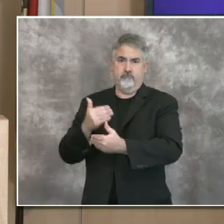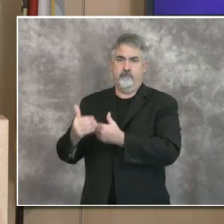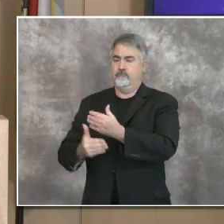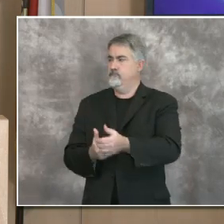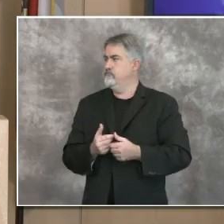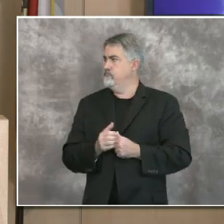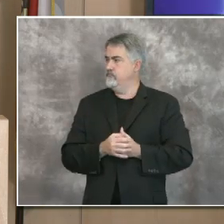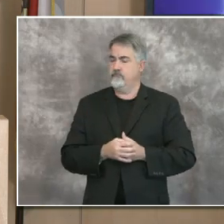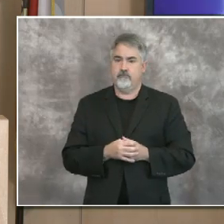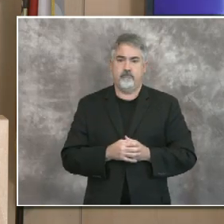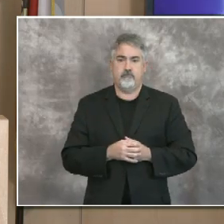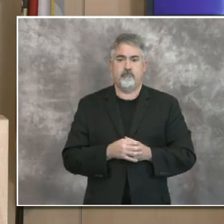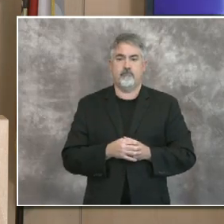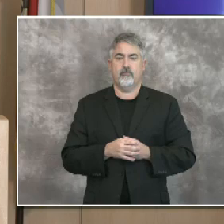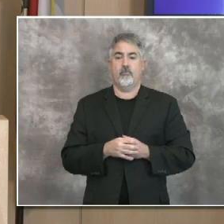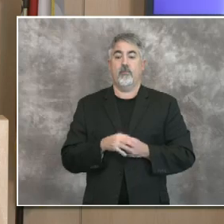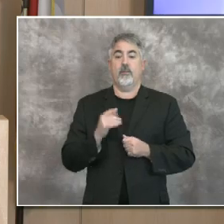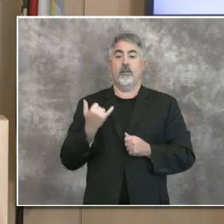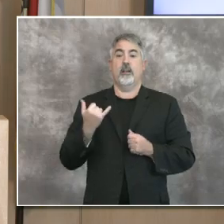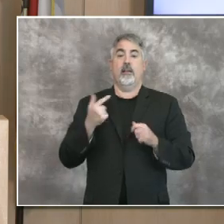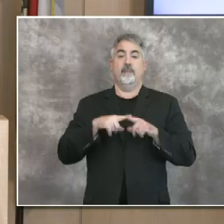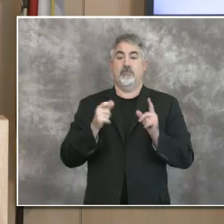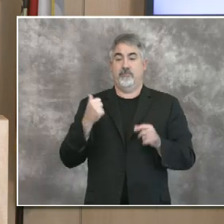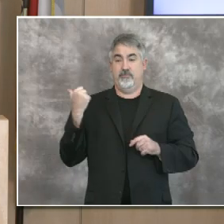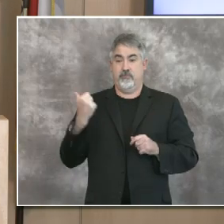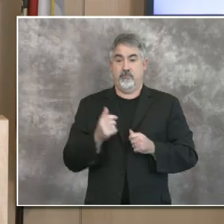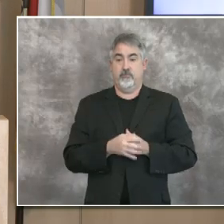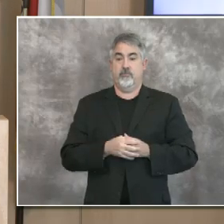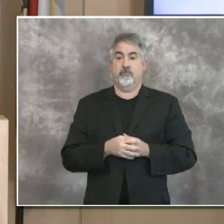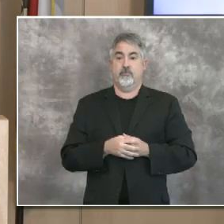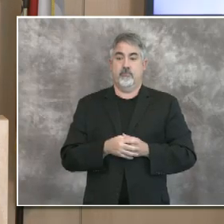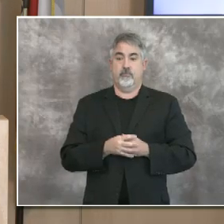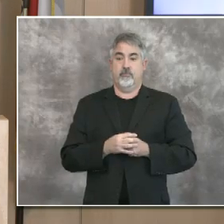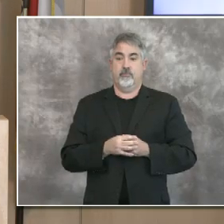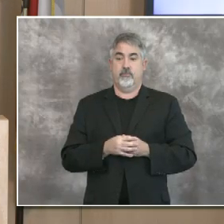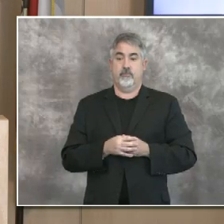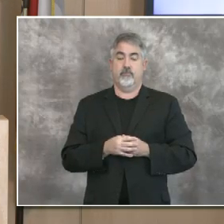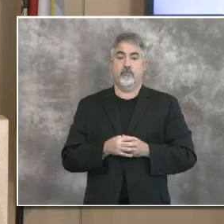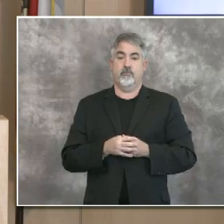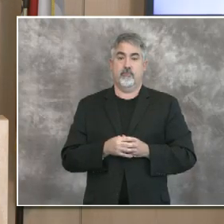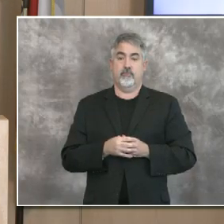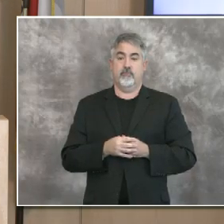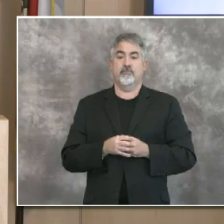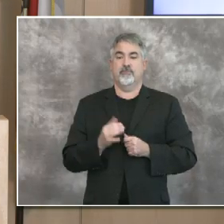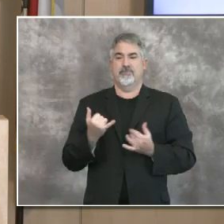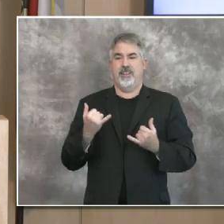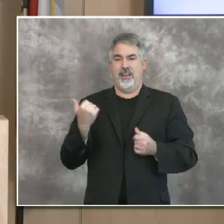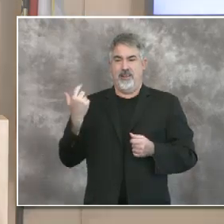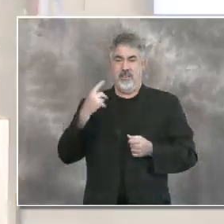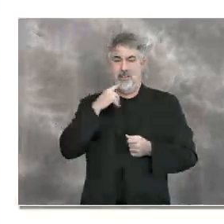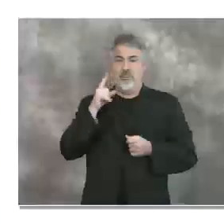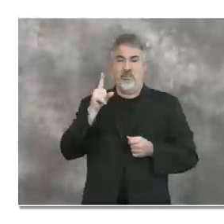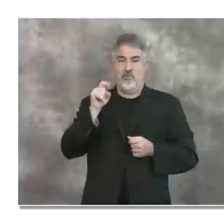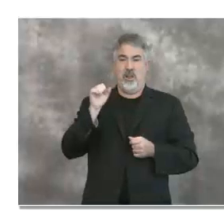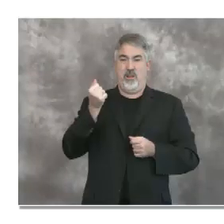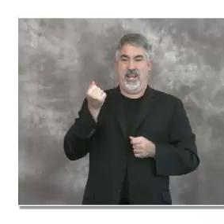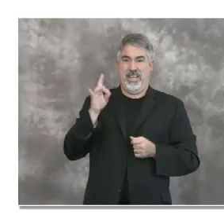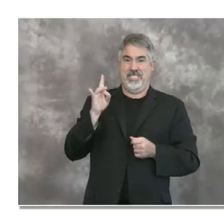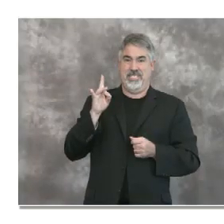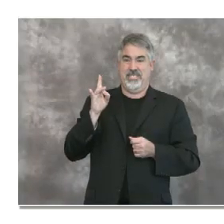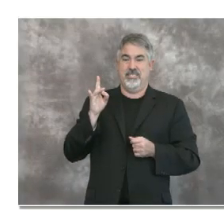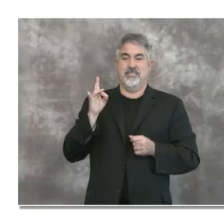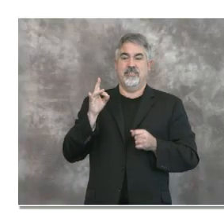into our first chart here, which you will see. Again, today we were reporting 118 positive